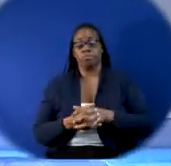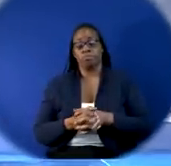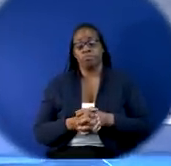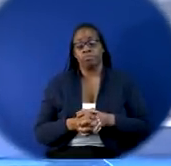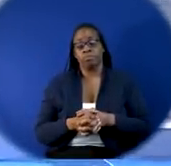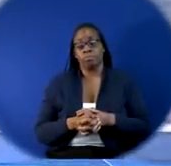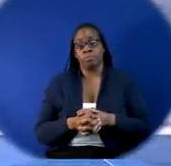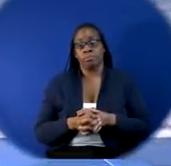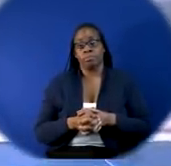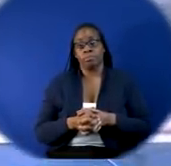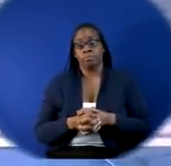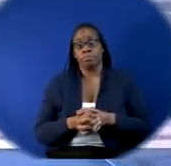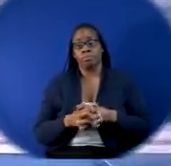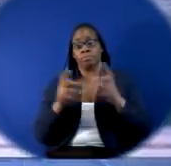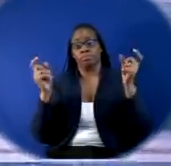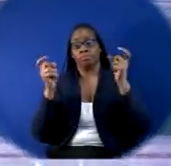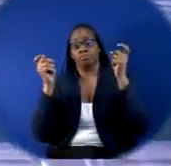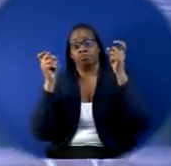Hallelujah.